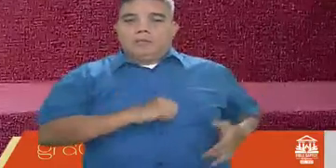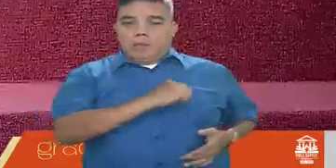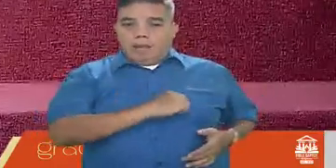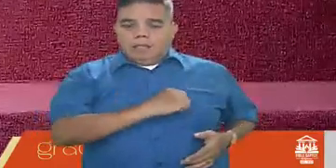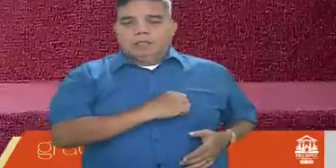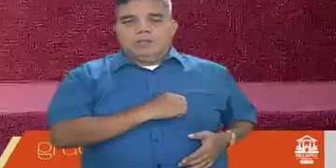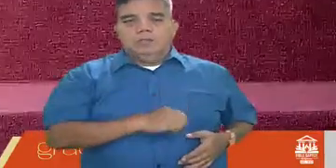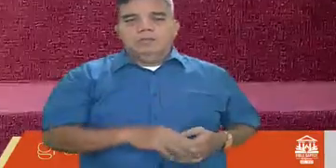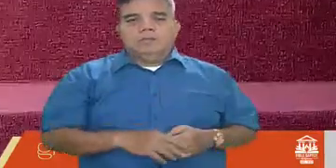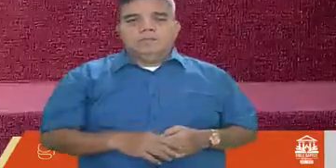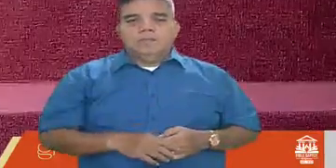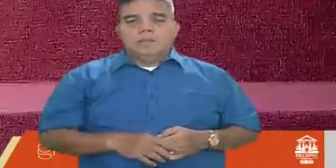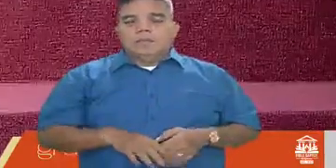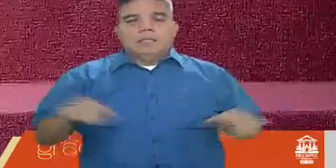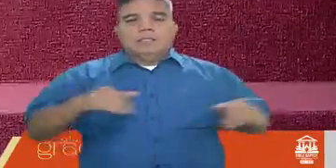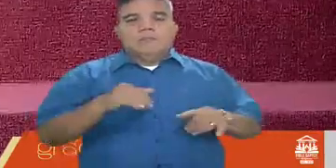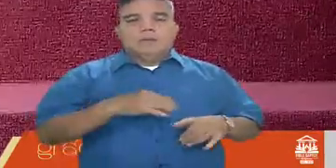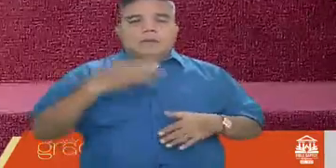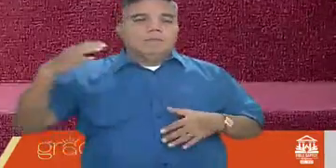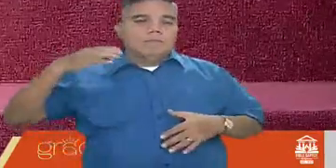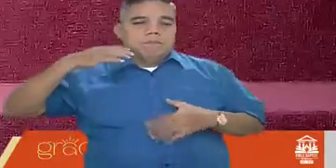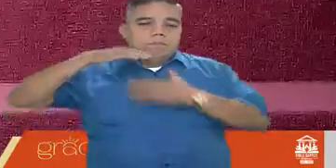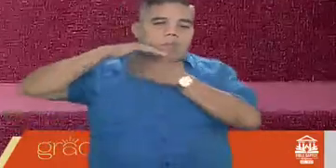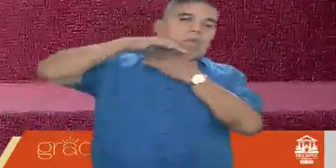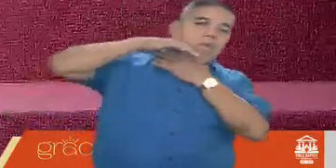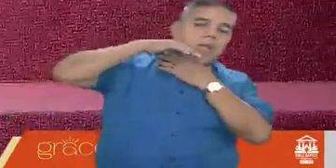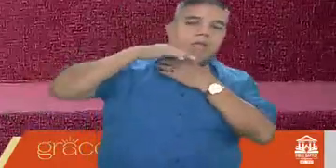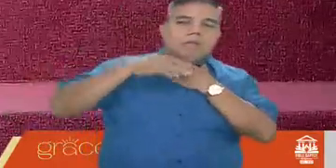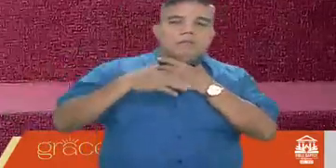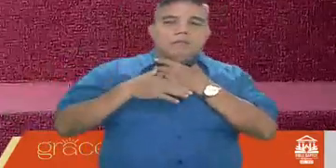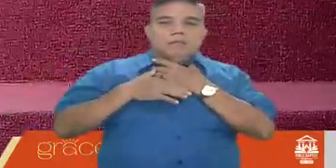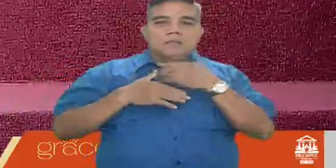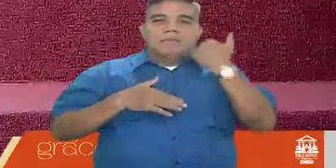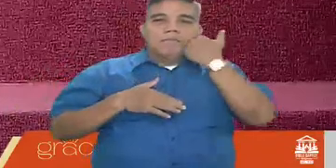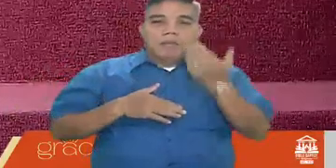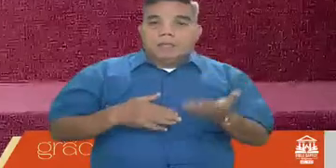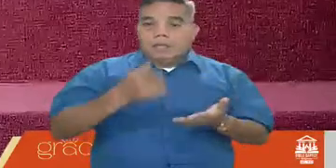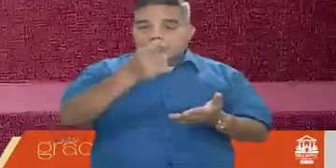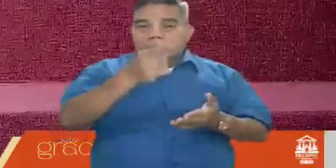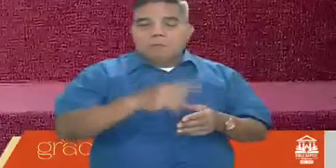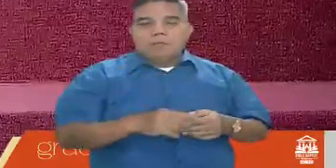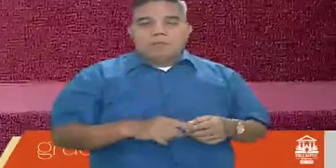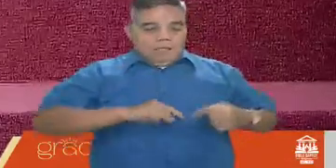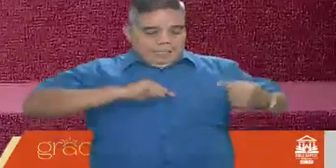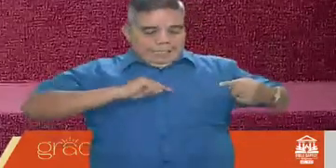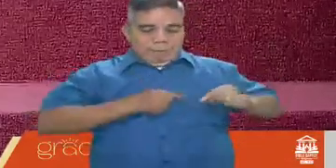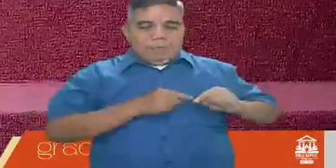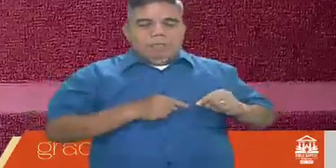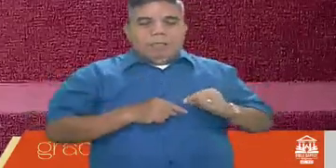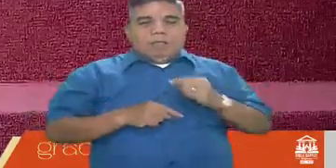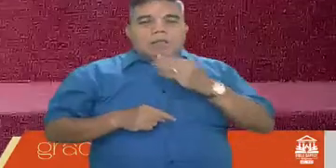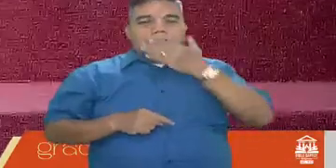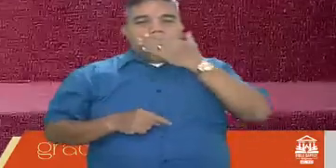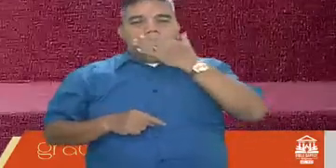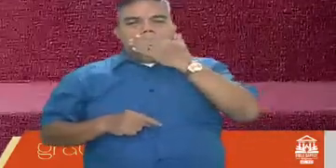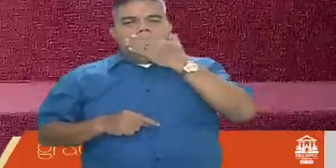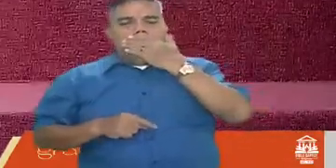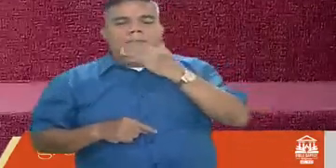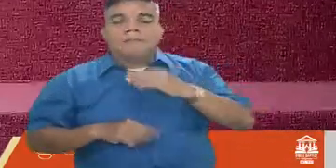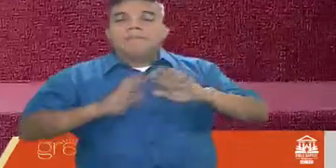foe. Mura ka gituok ani nga kaway kaning bitterness. Nga unsao man